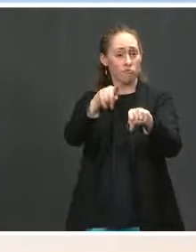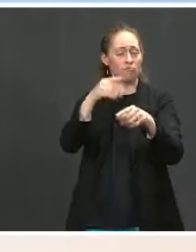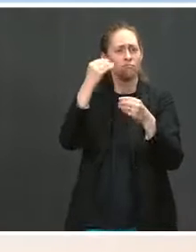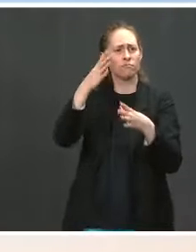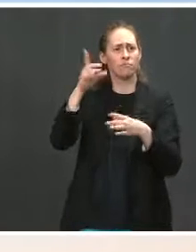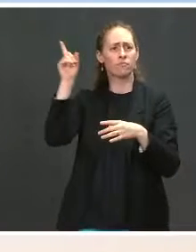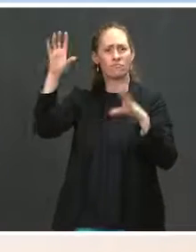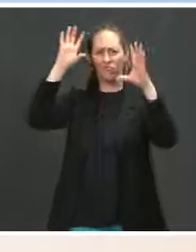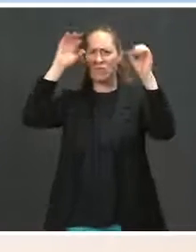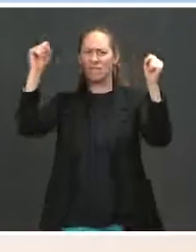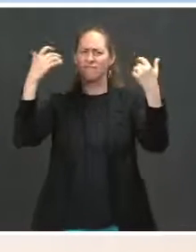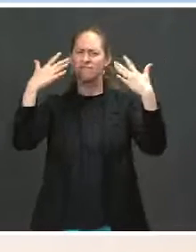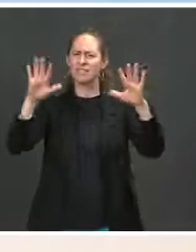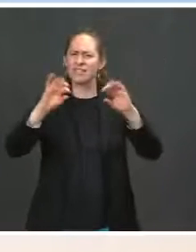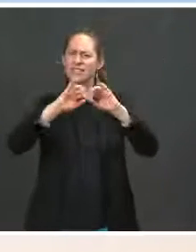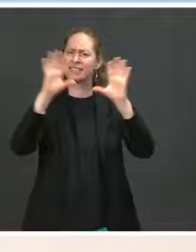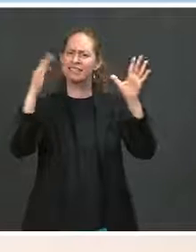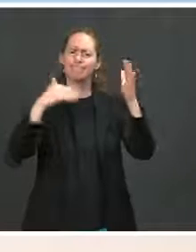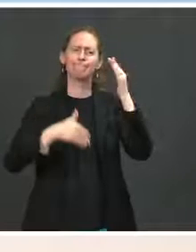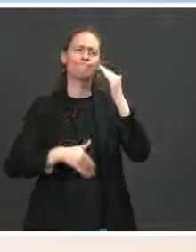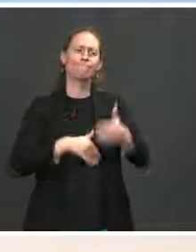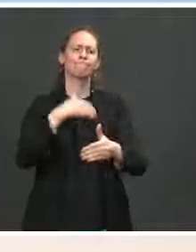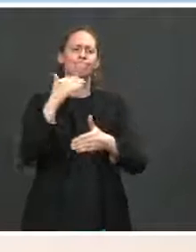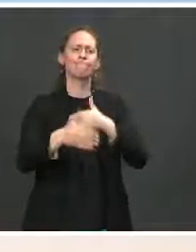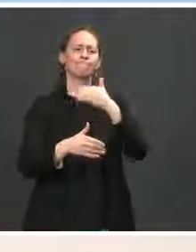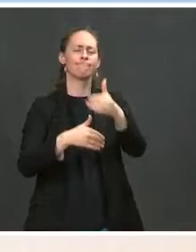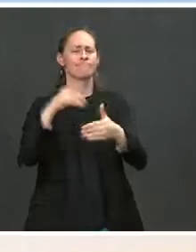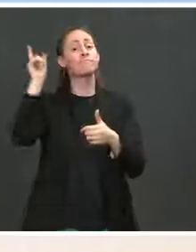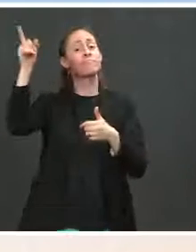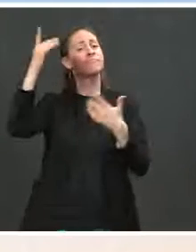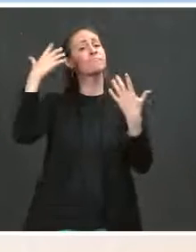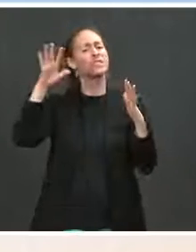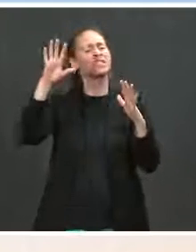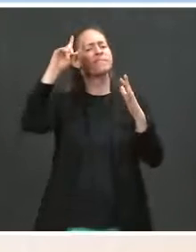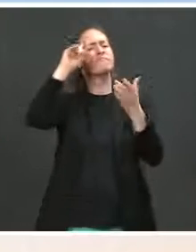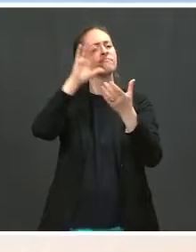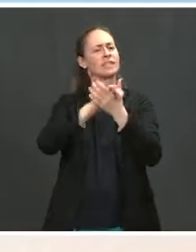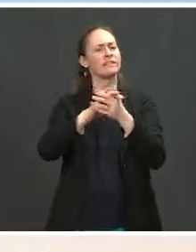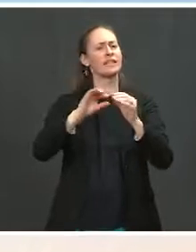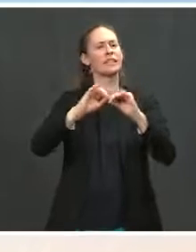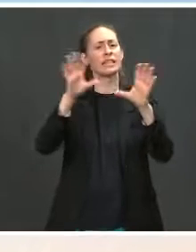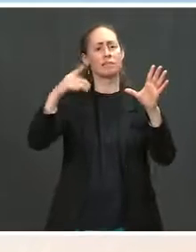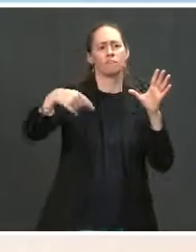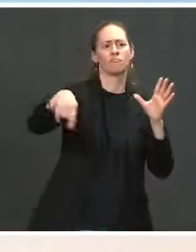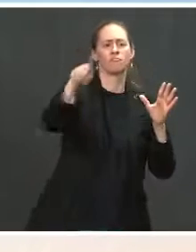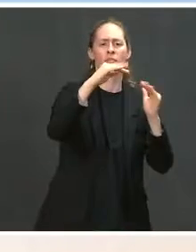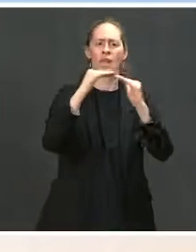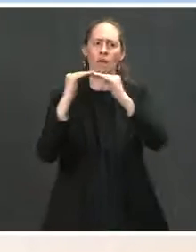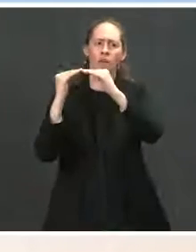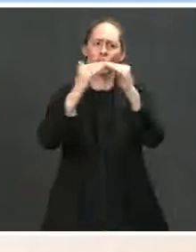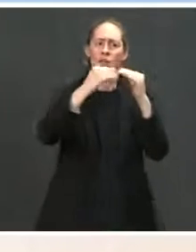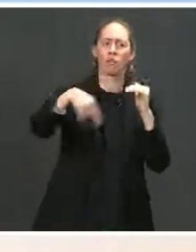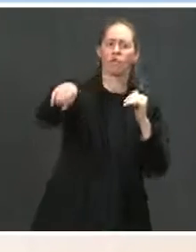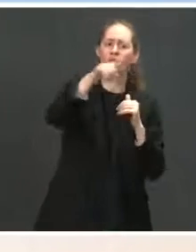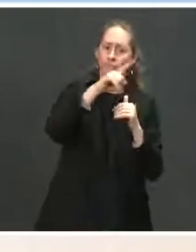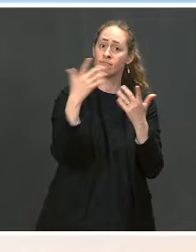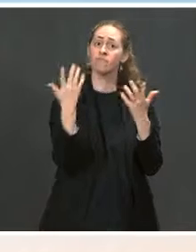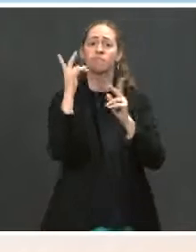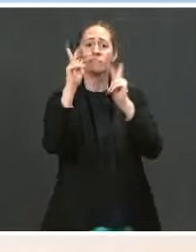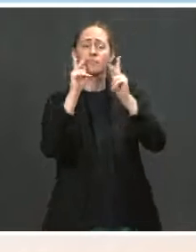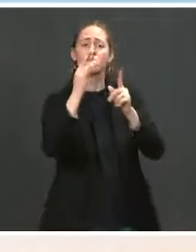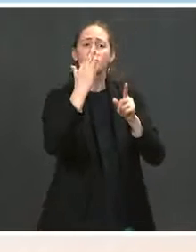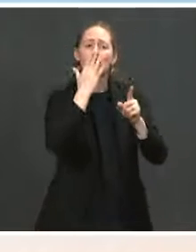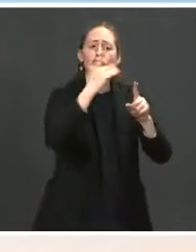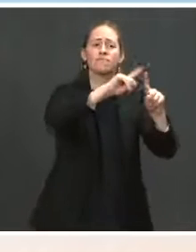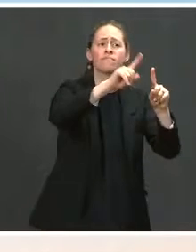steps is because he believes that advancing equity for all, including people of color and others who have been historically